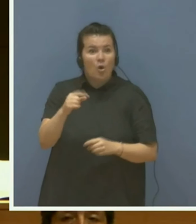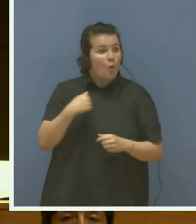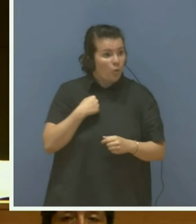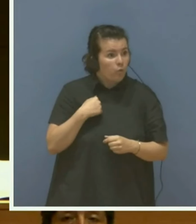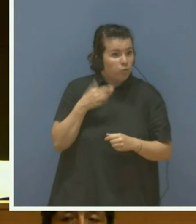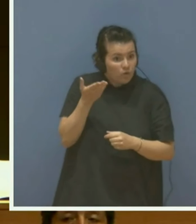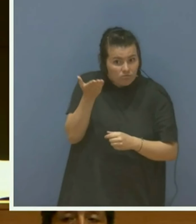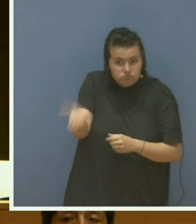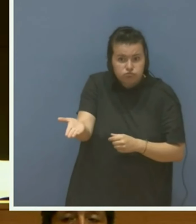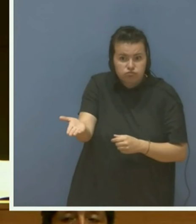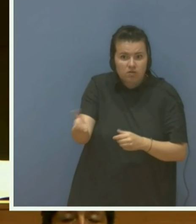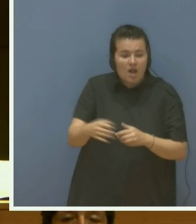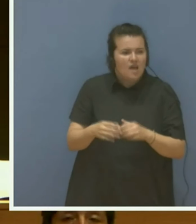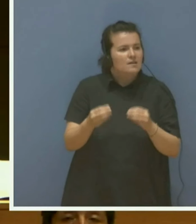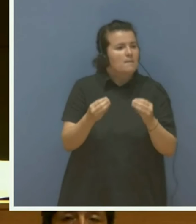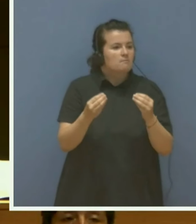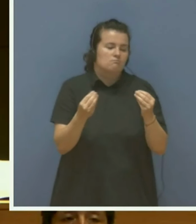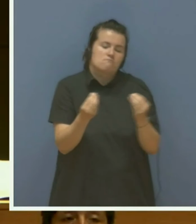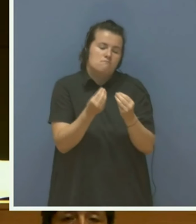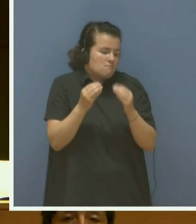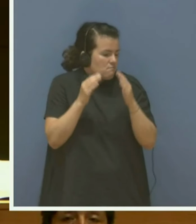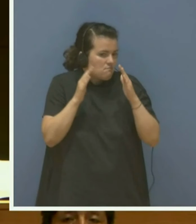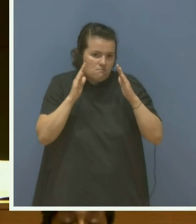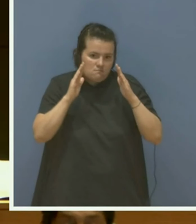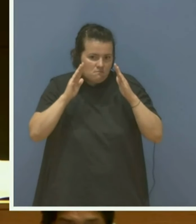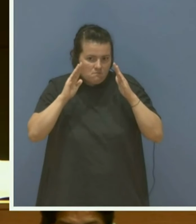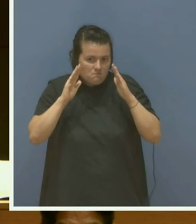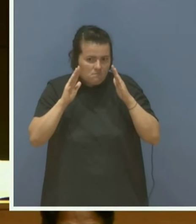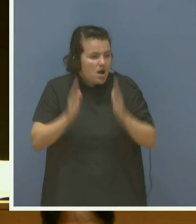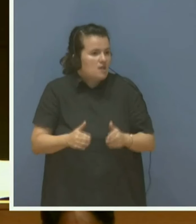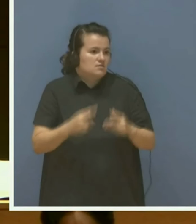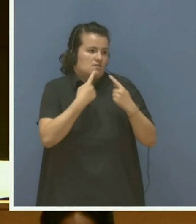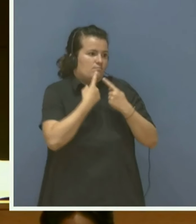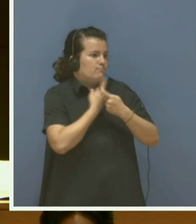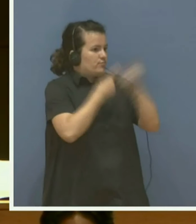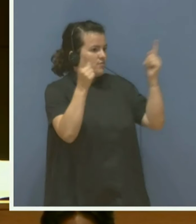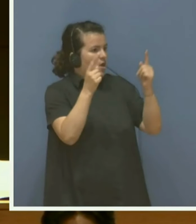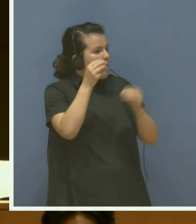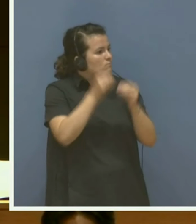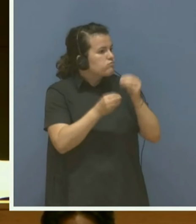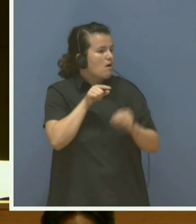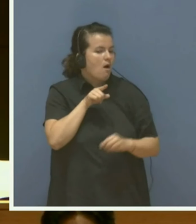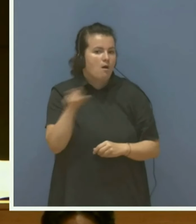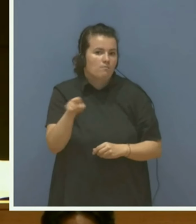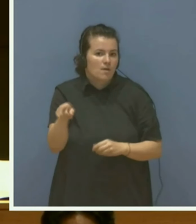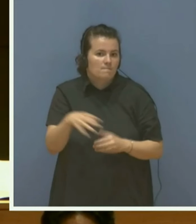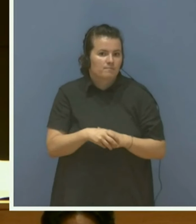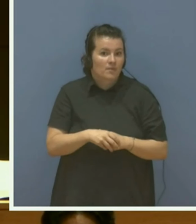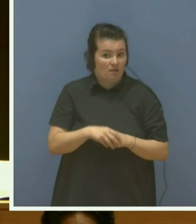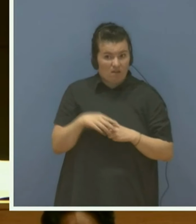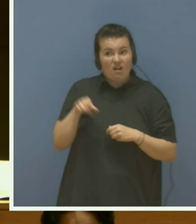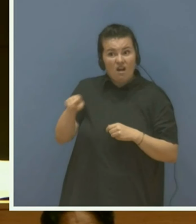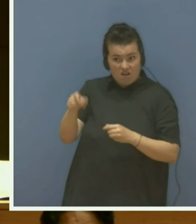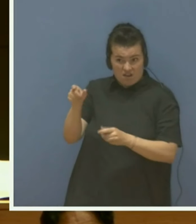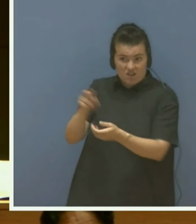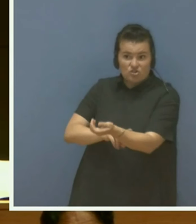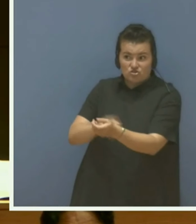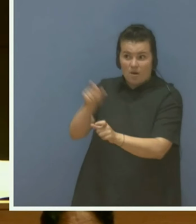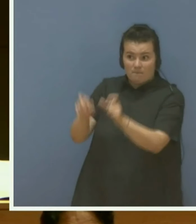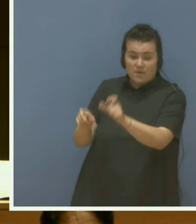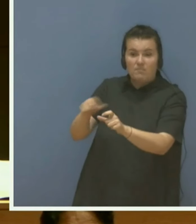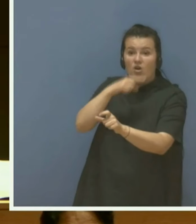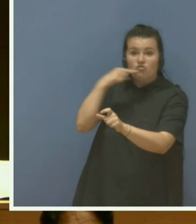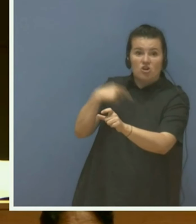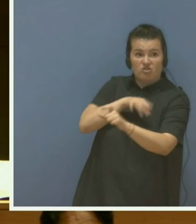peoples. Someone has to continue to talk the consequences of colonialism for Indigenous peoples in